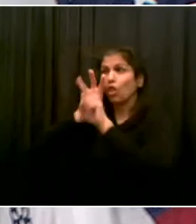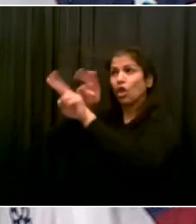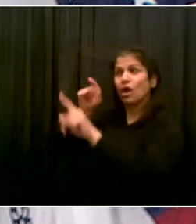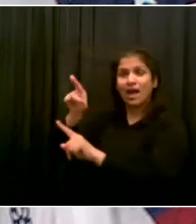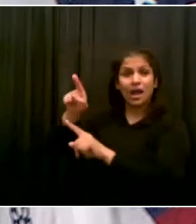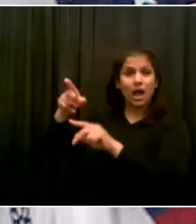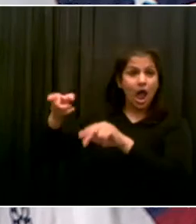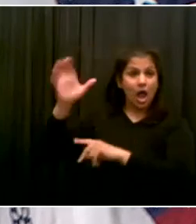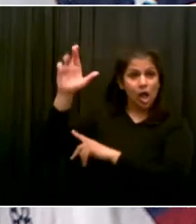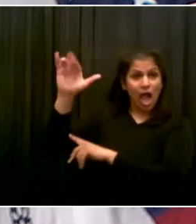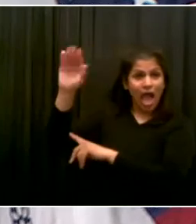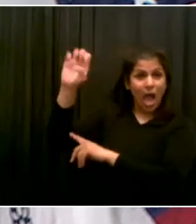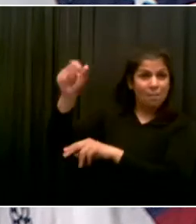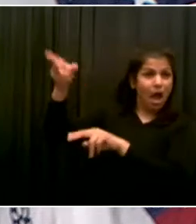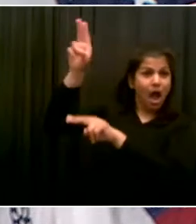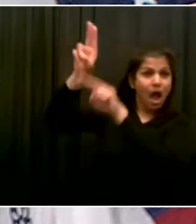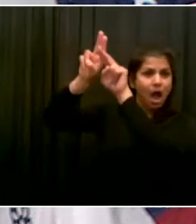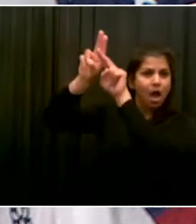Politics.